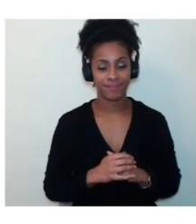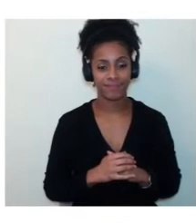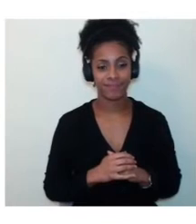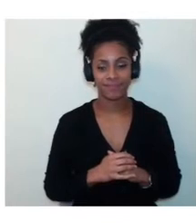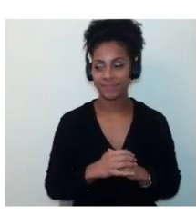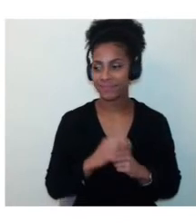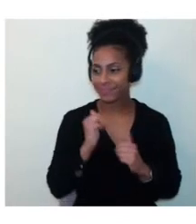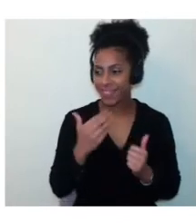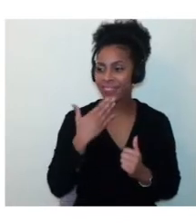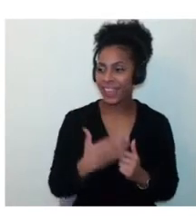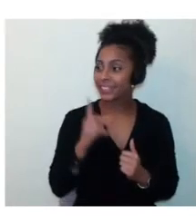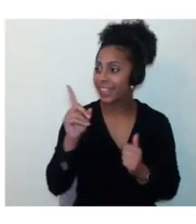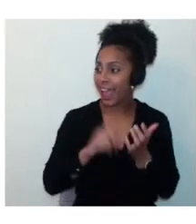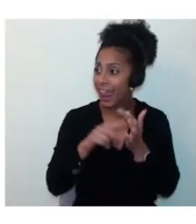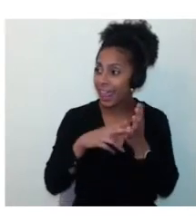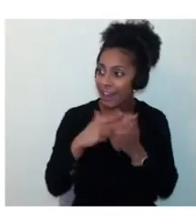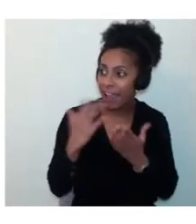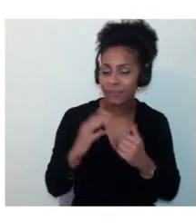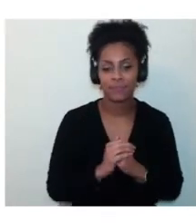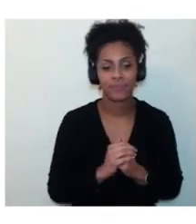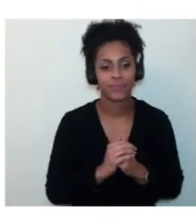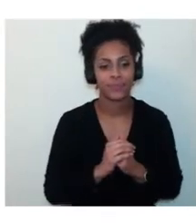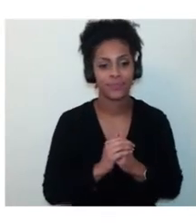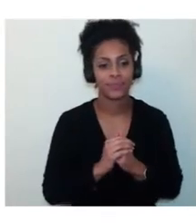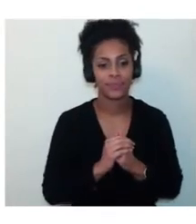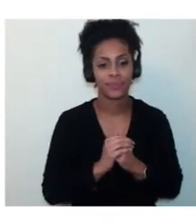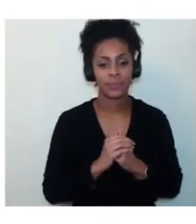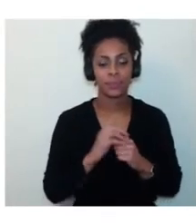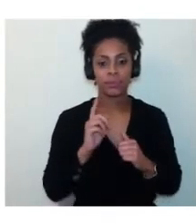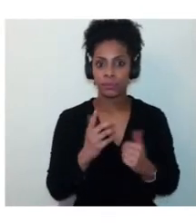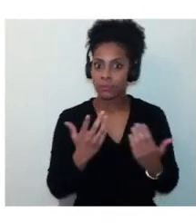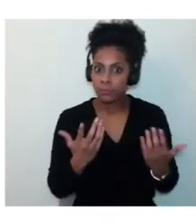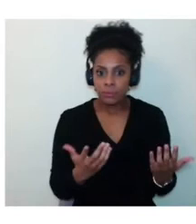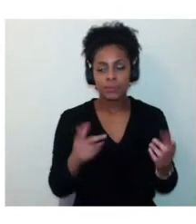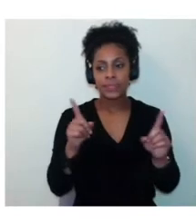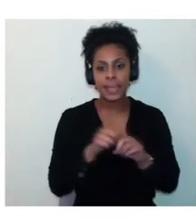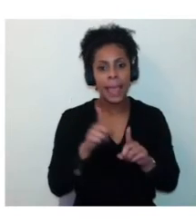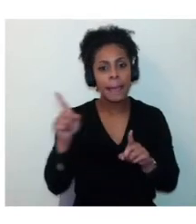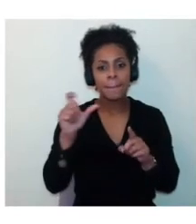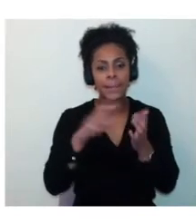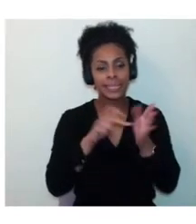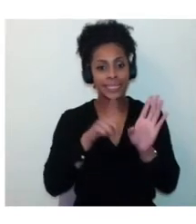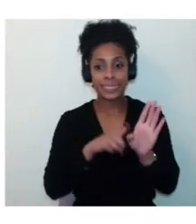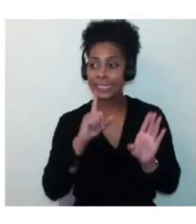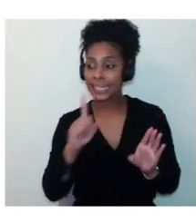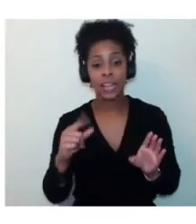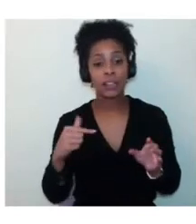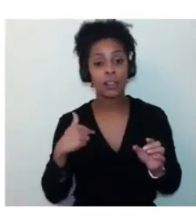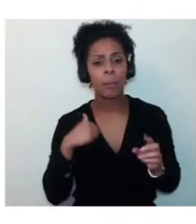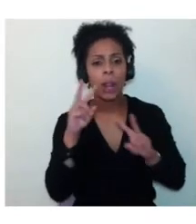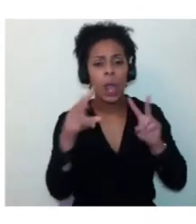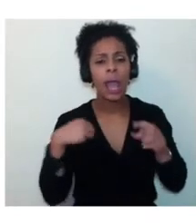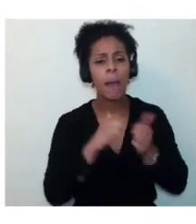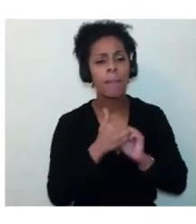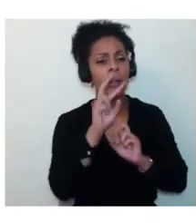Great examples from Cindy, and like I said, we take a lot of inspiration from our partners and doing things differently. We have the